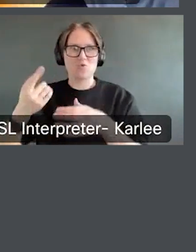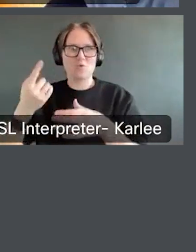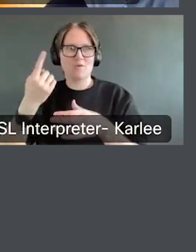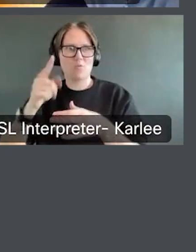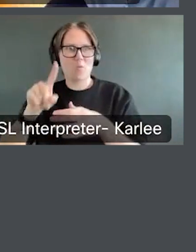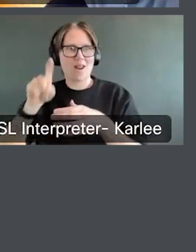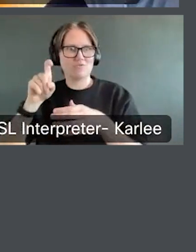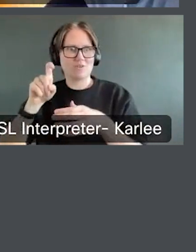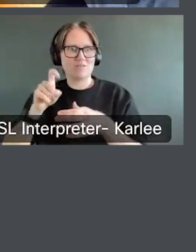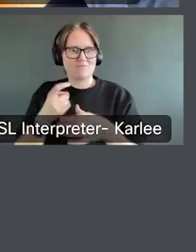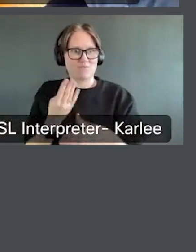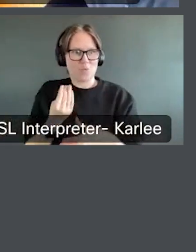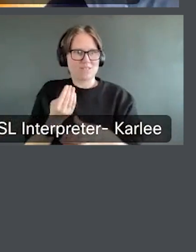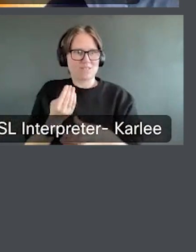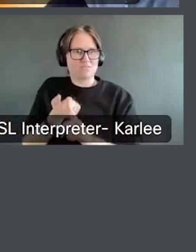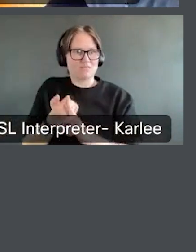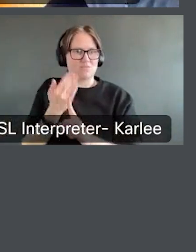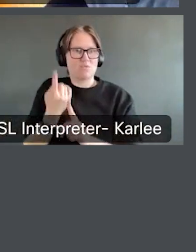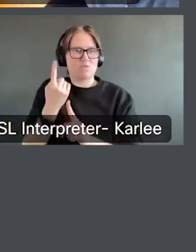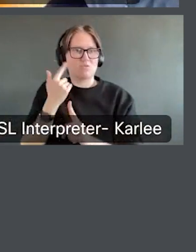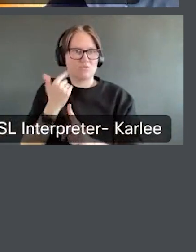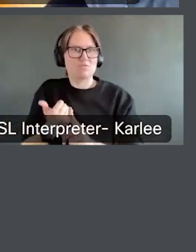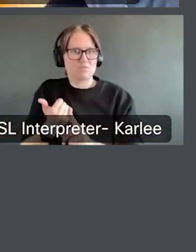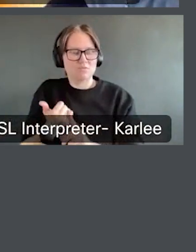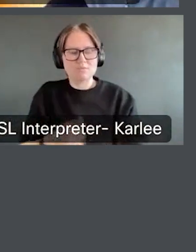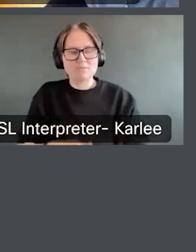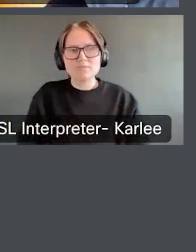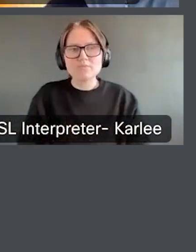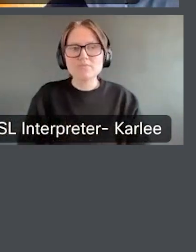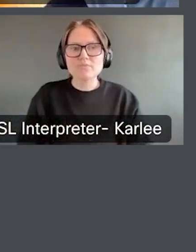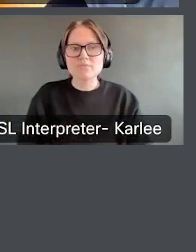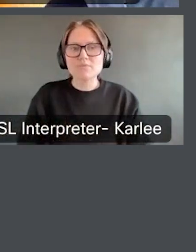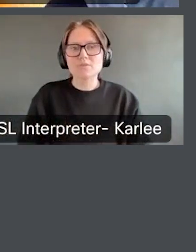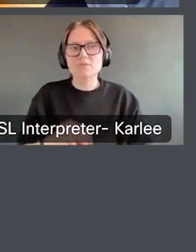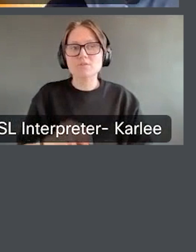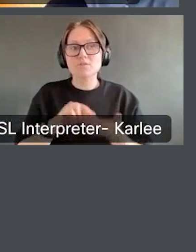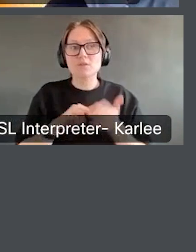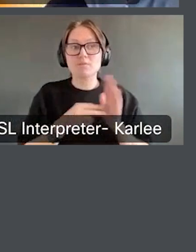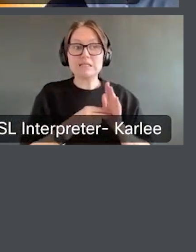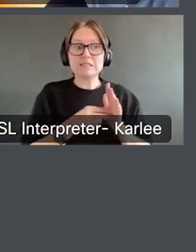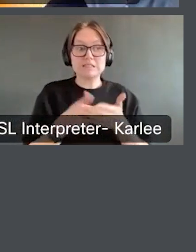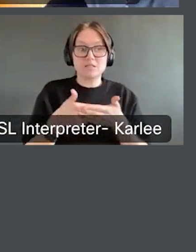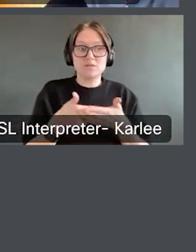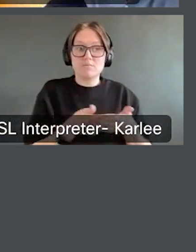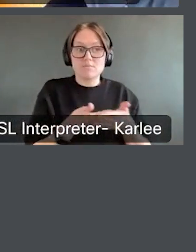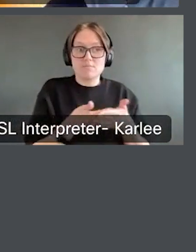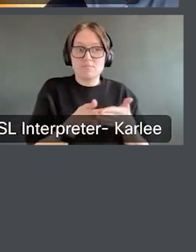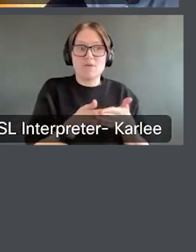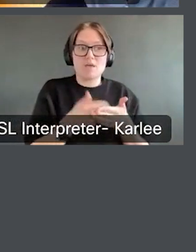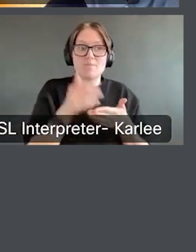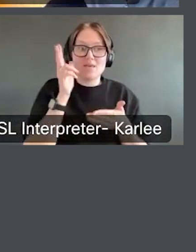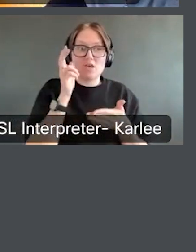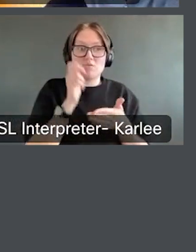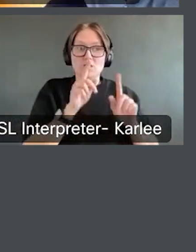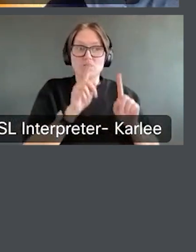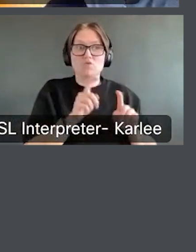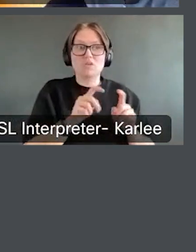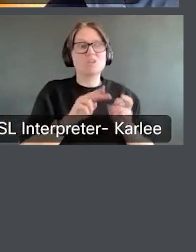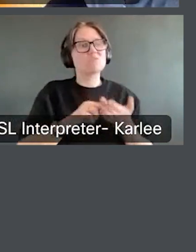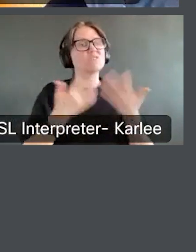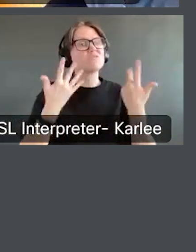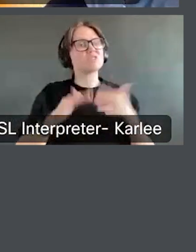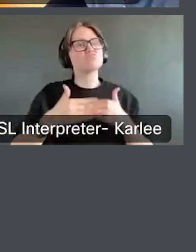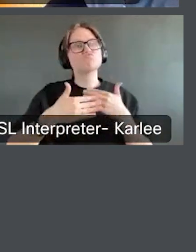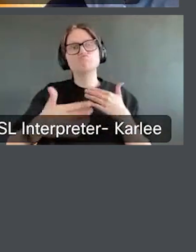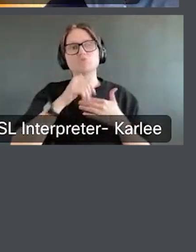things. One is that just because a child passes a newborn hearing screening doesn't mean that we don't need to continue